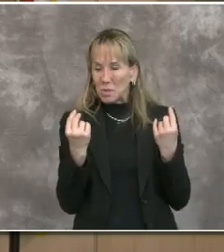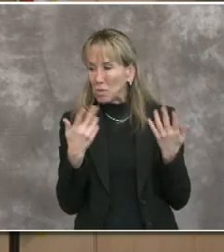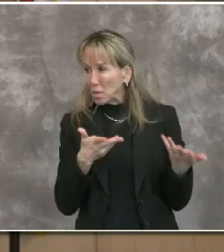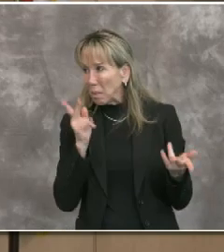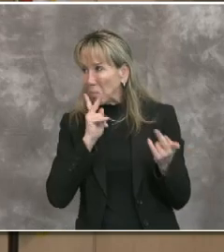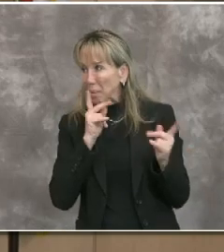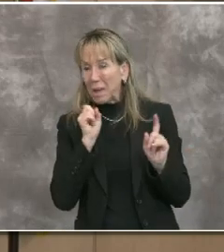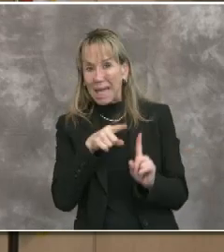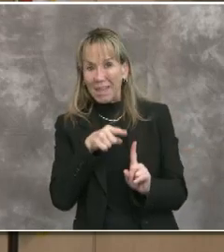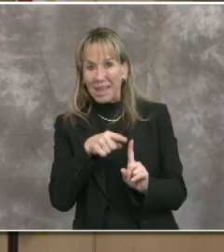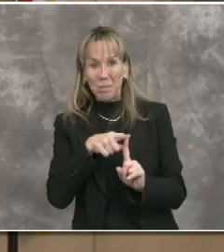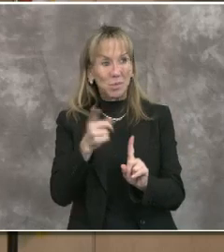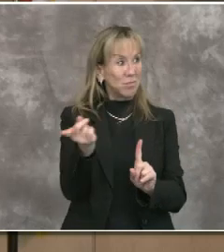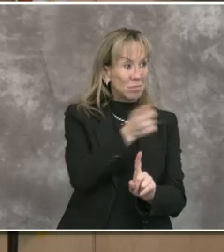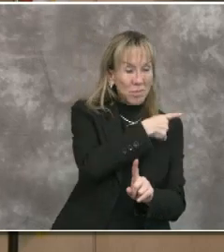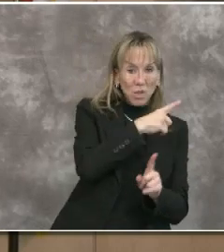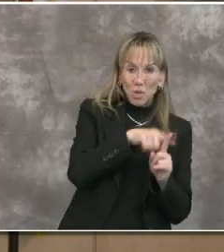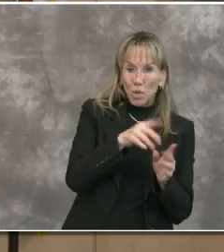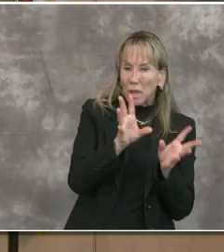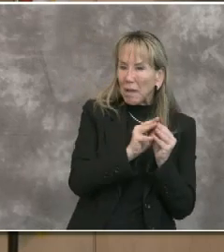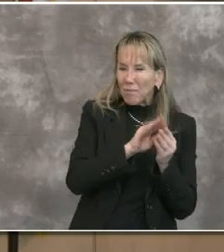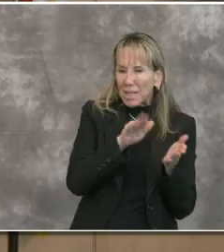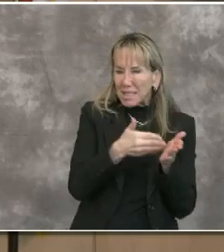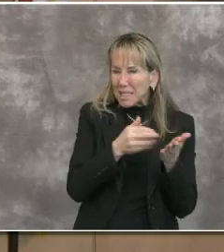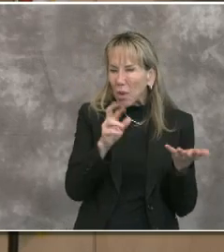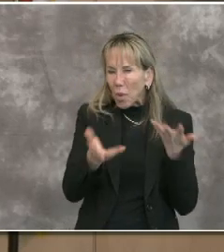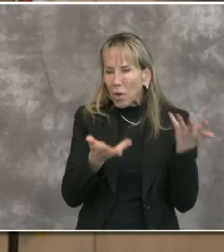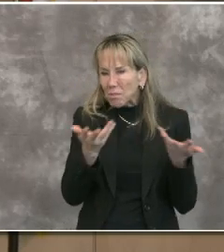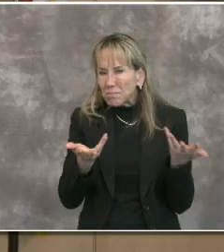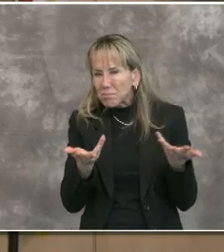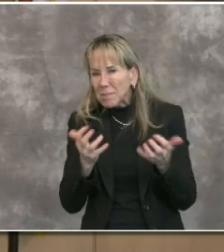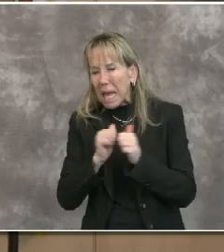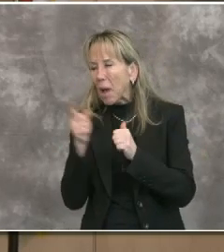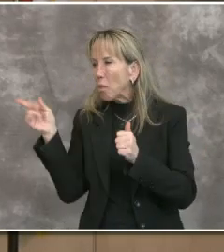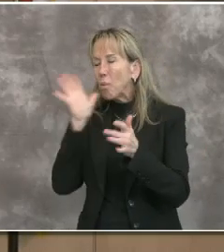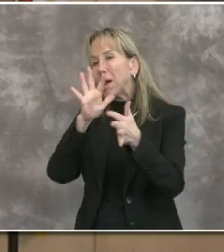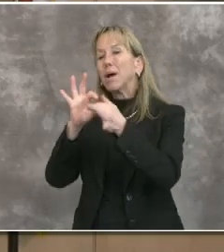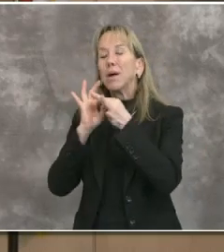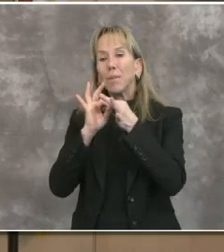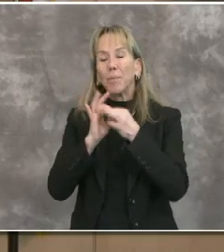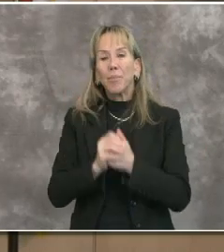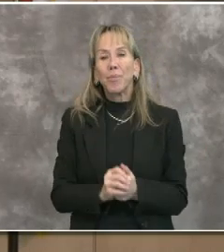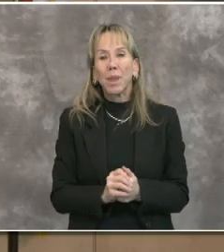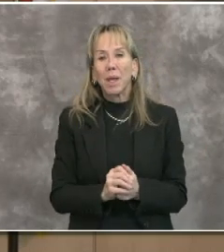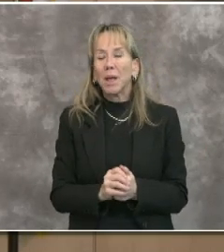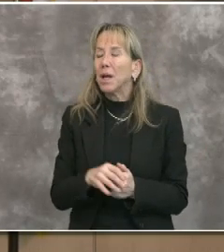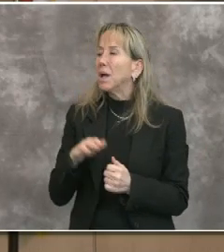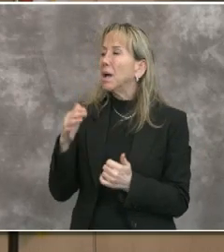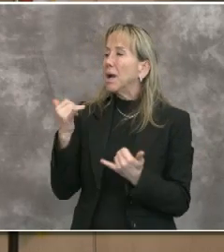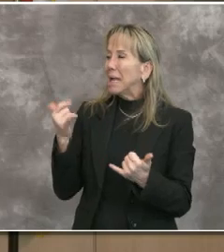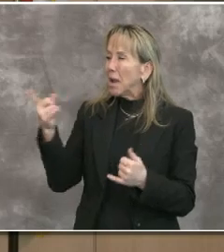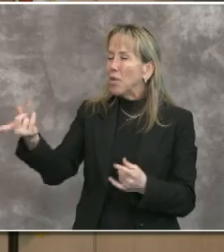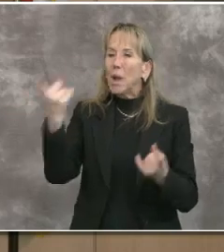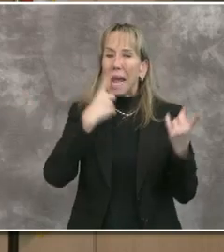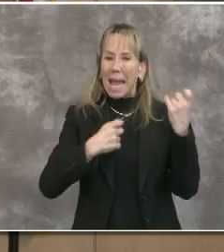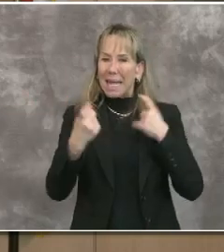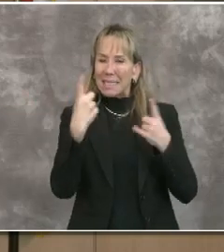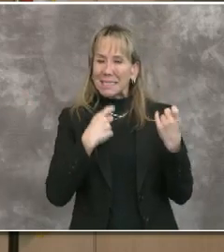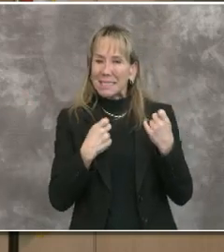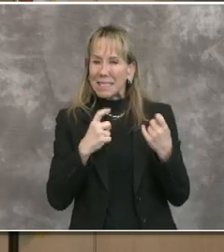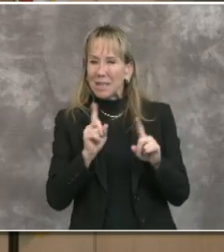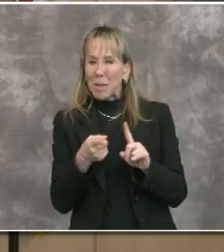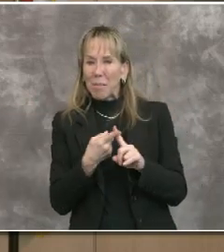directed that to be coordinated? Well, you're asking a question about something that's existed in the county for a long time. In fact,